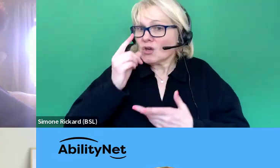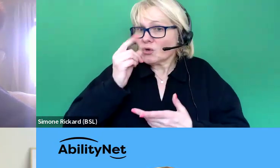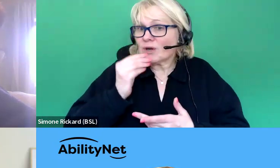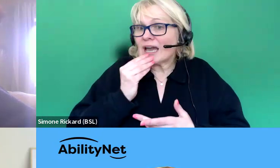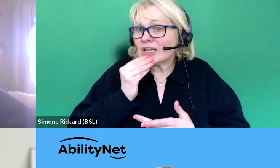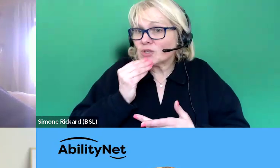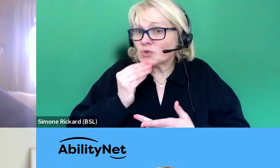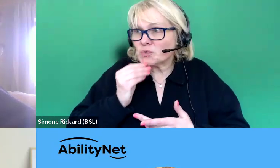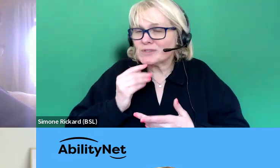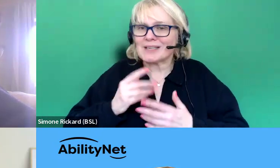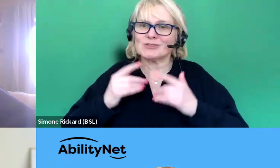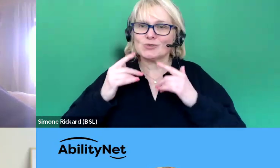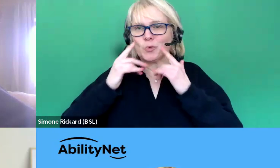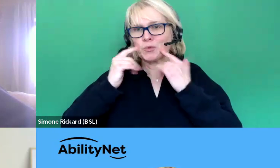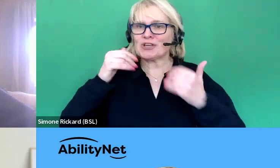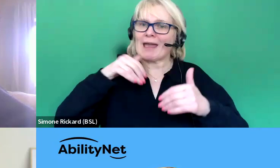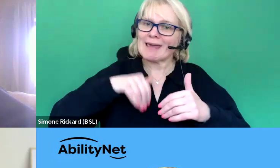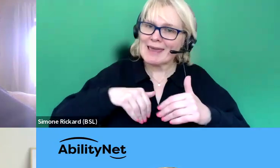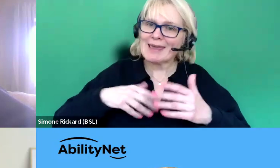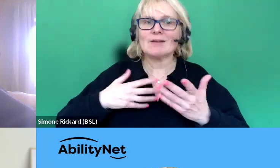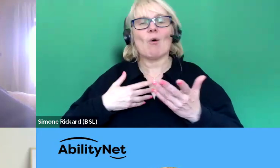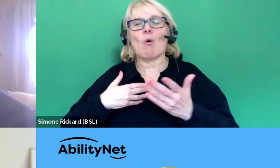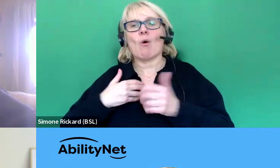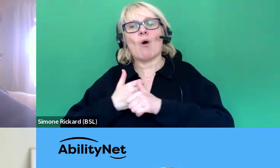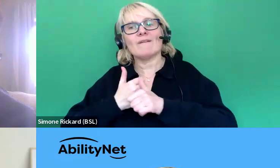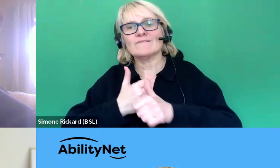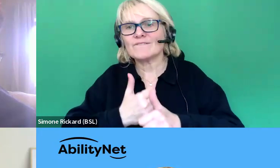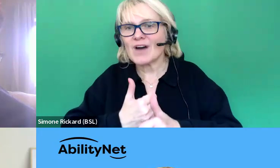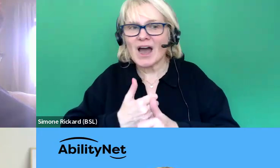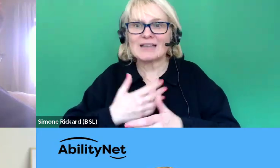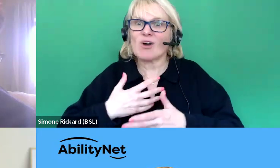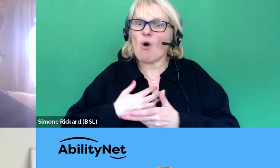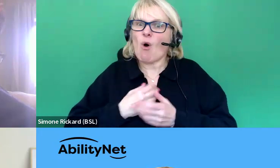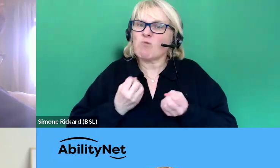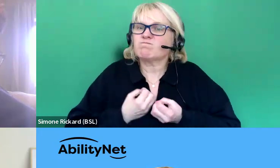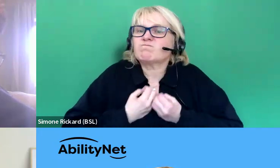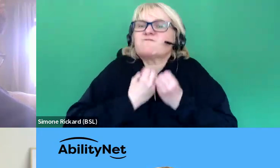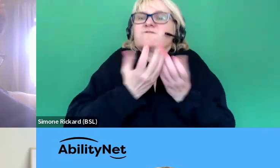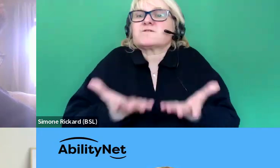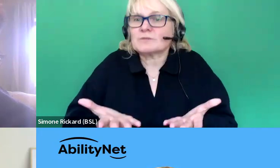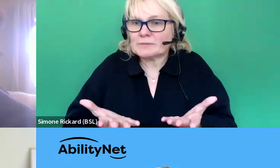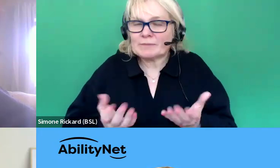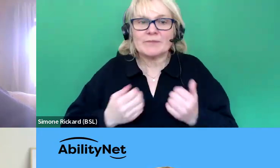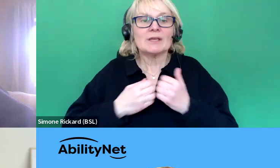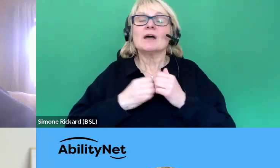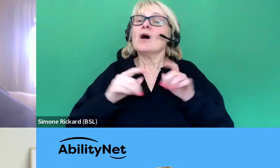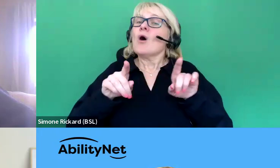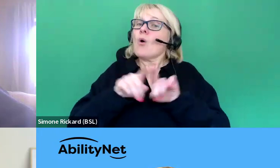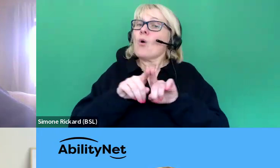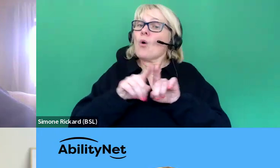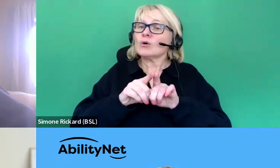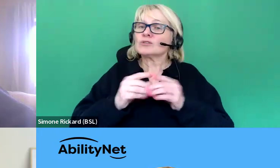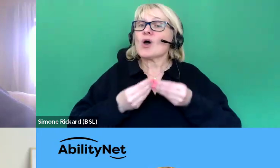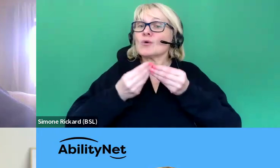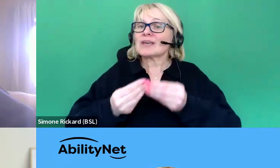it to check in or get advice about concrete things or just vent to someone. And they can also send you helpful resources about